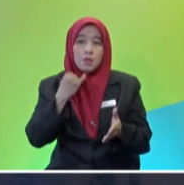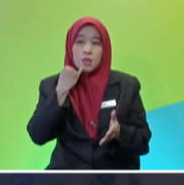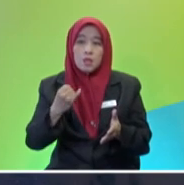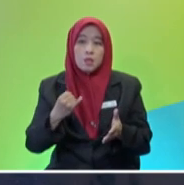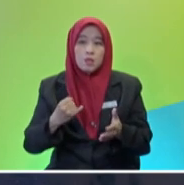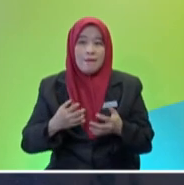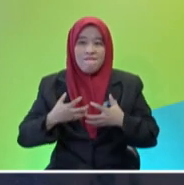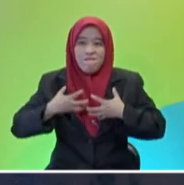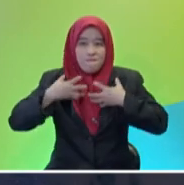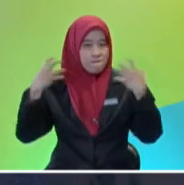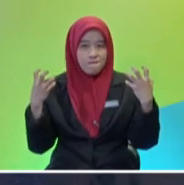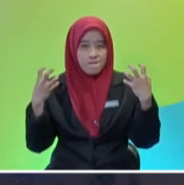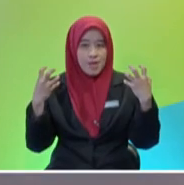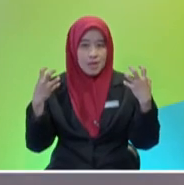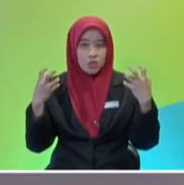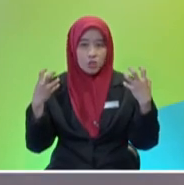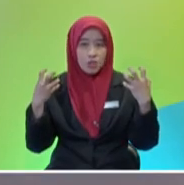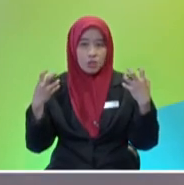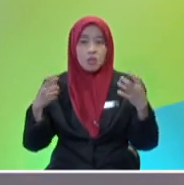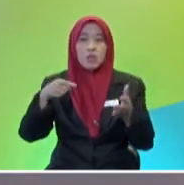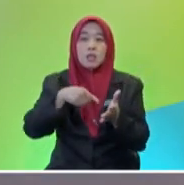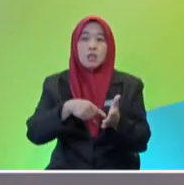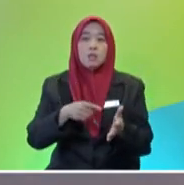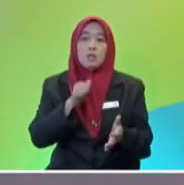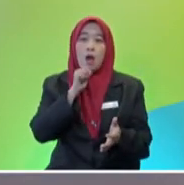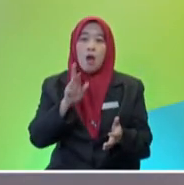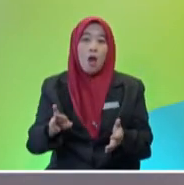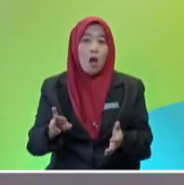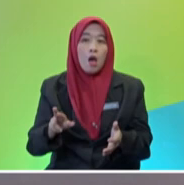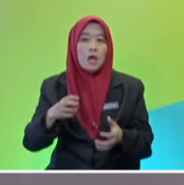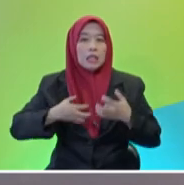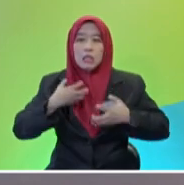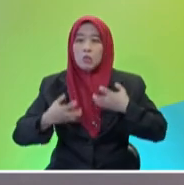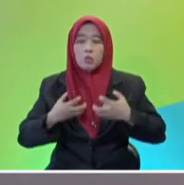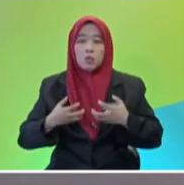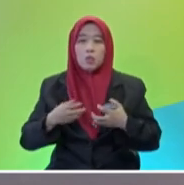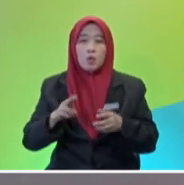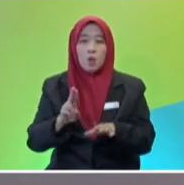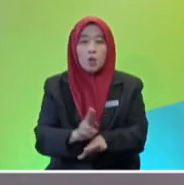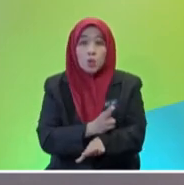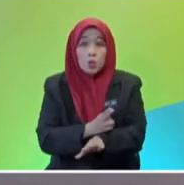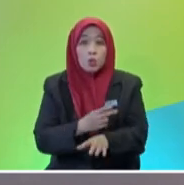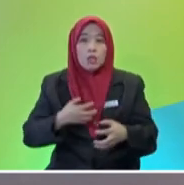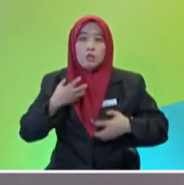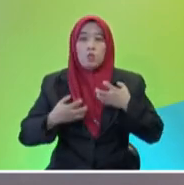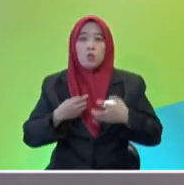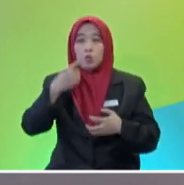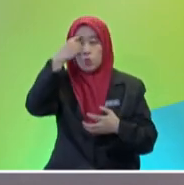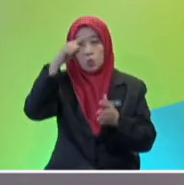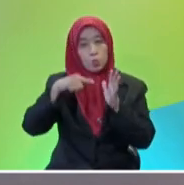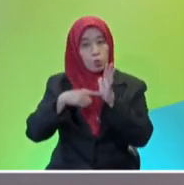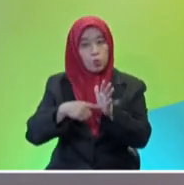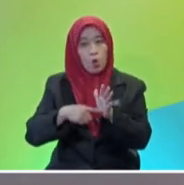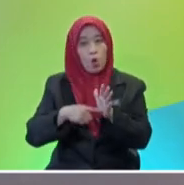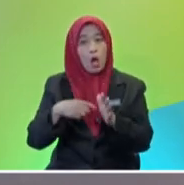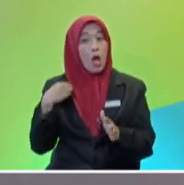angry. Okay, angry. Mm. These are emotions, okay? We use emotions to show our